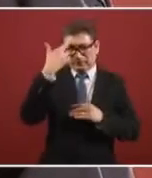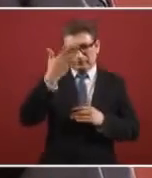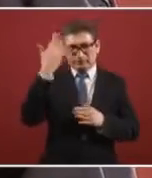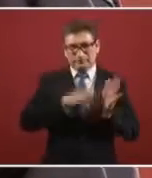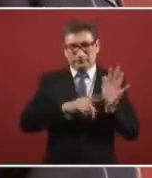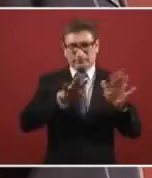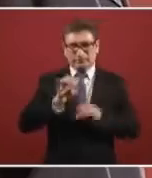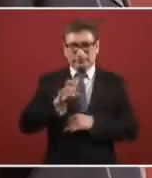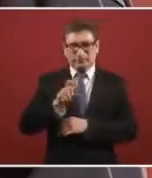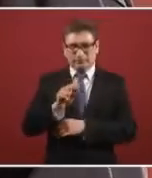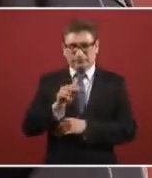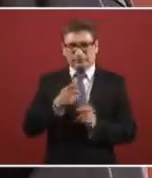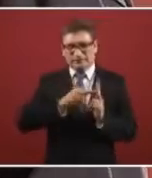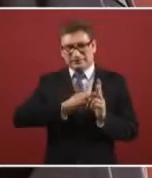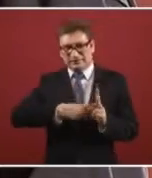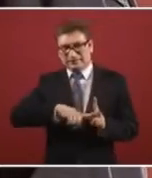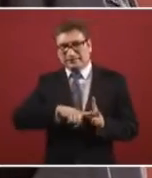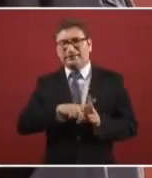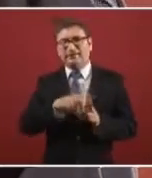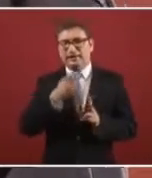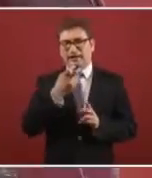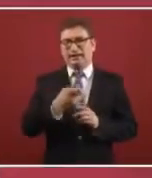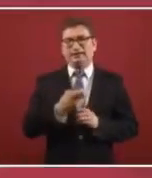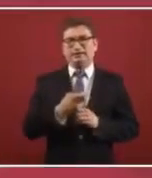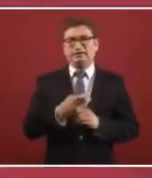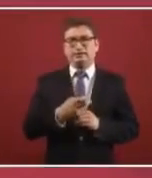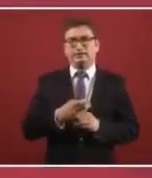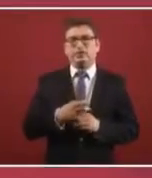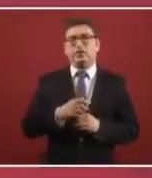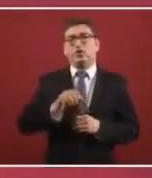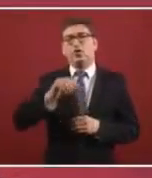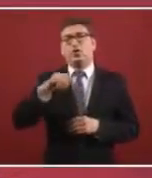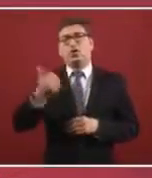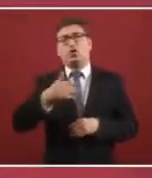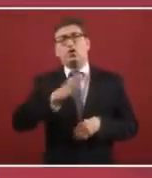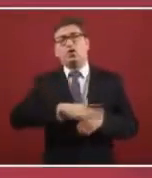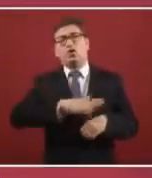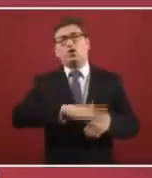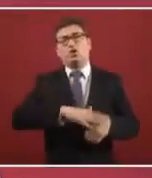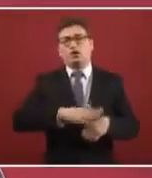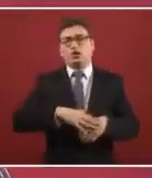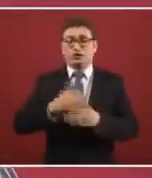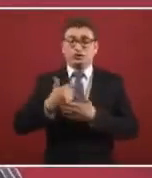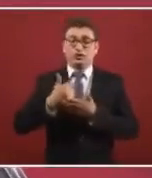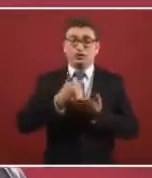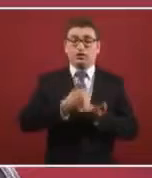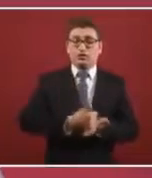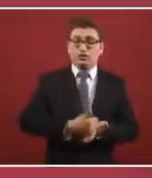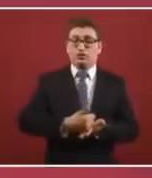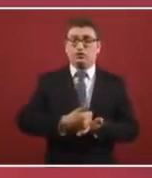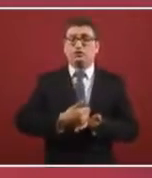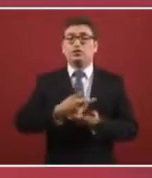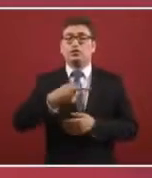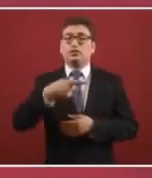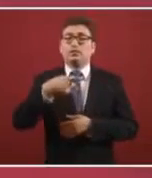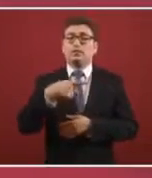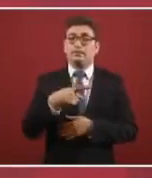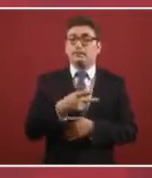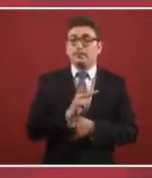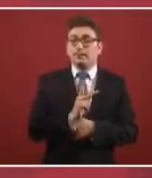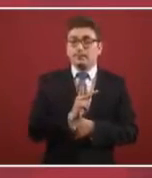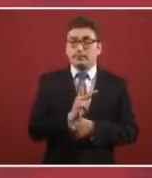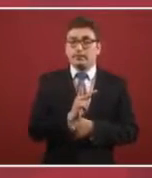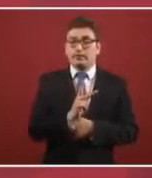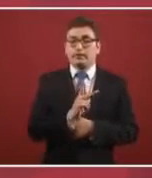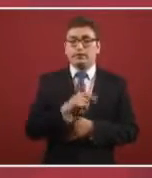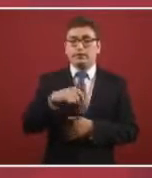80, in the 80s. empezaron a They started condicionar los to apoyos condition the supports a que se aplicara